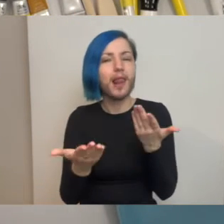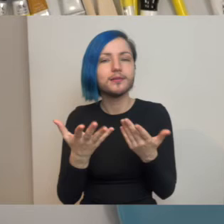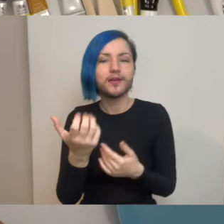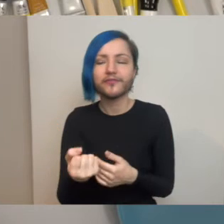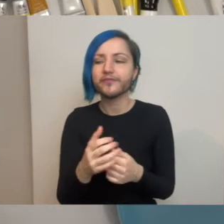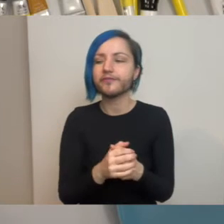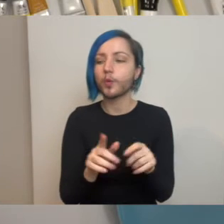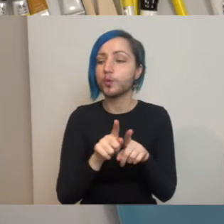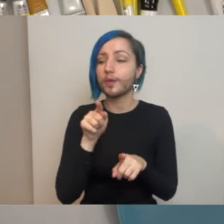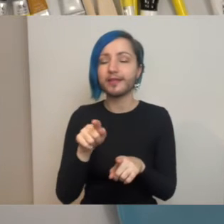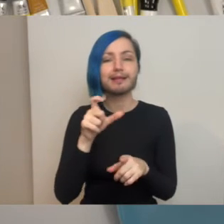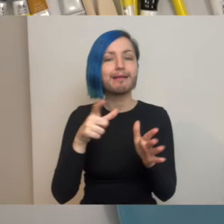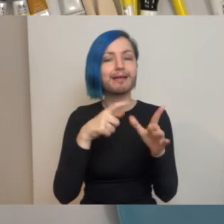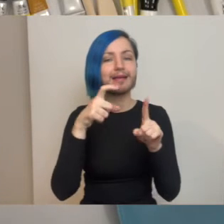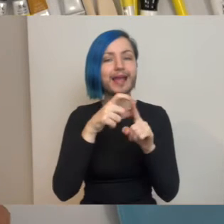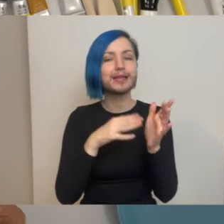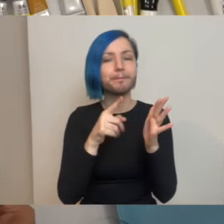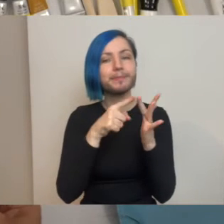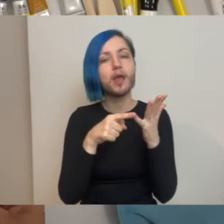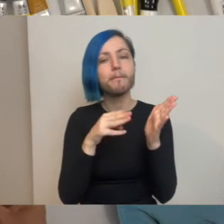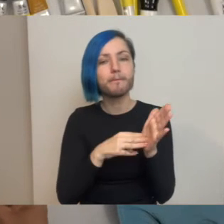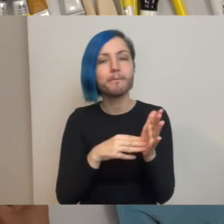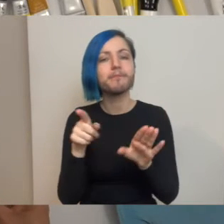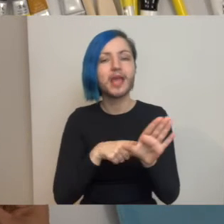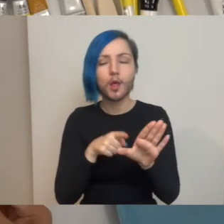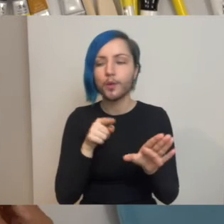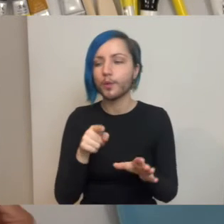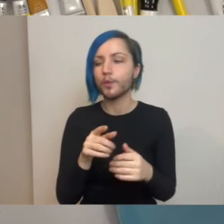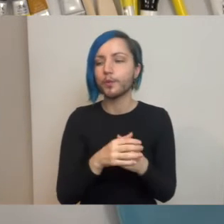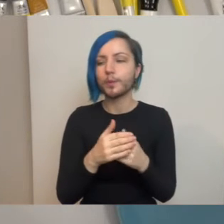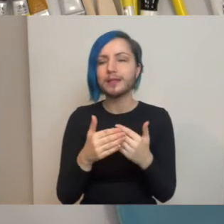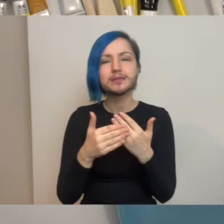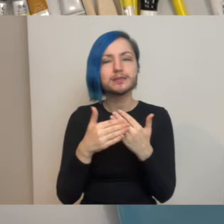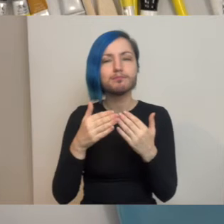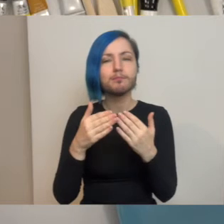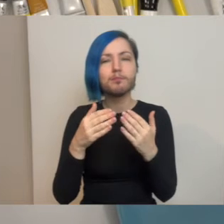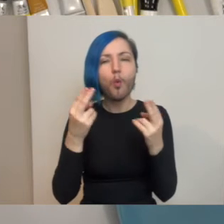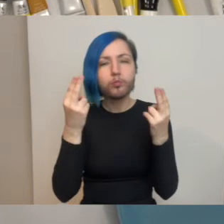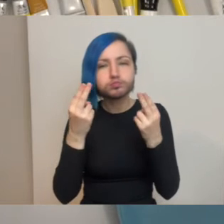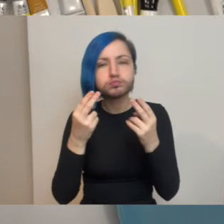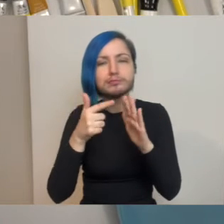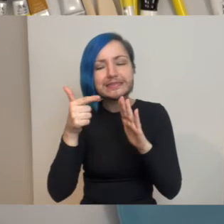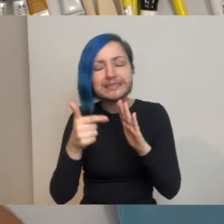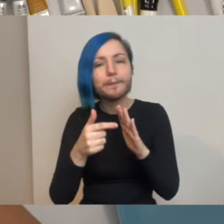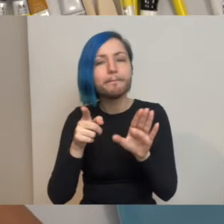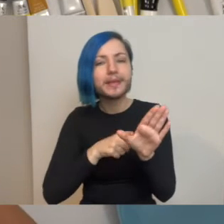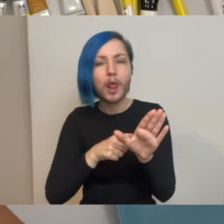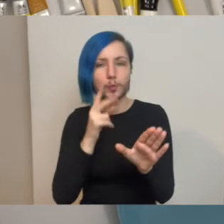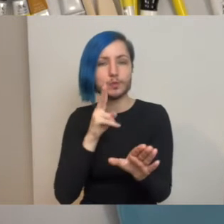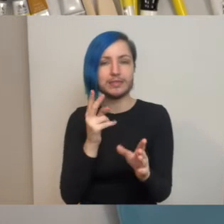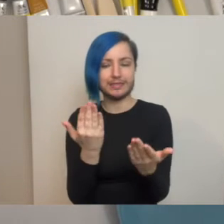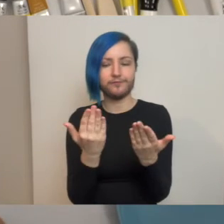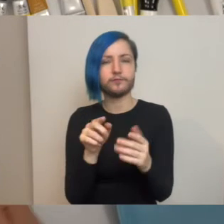And this one, which is a cadmium yellow, it's a slightly deeper kind of. You can see